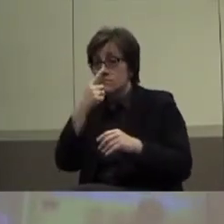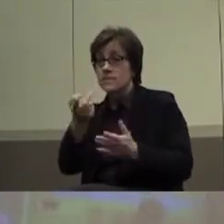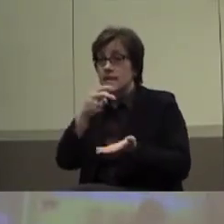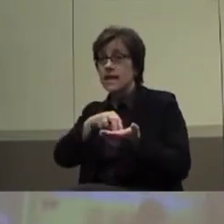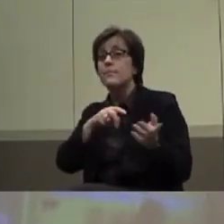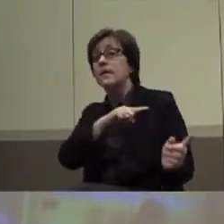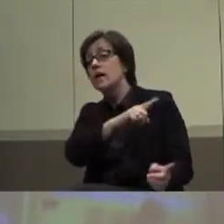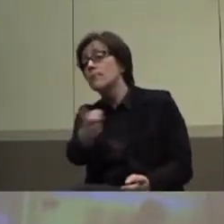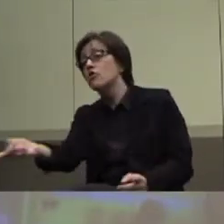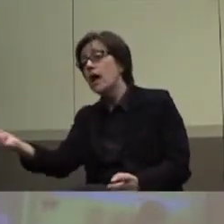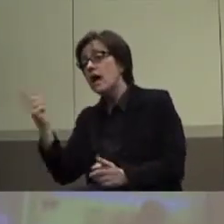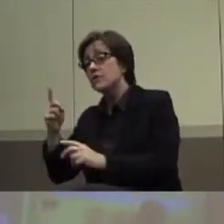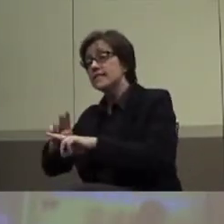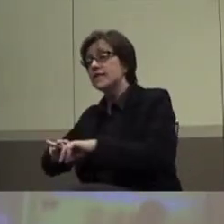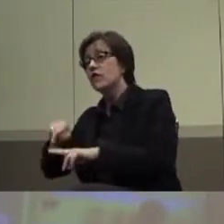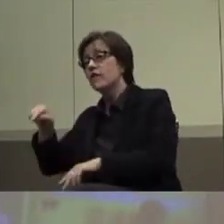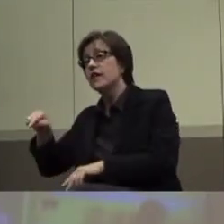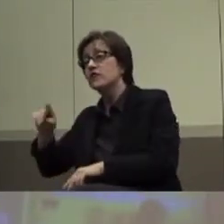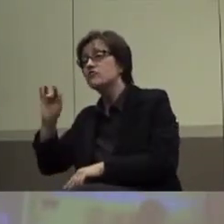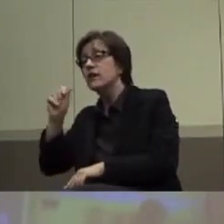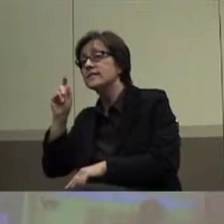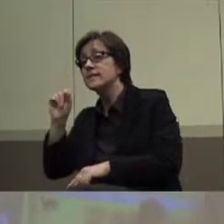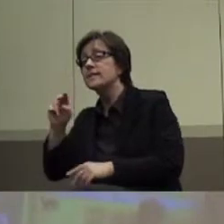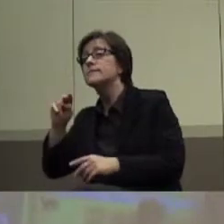Turn your eyes this way, please.